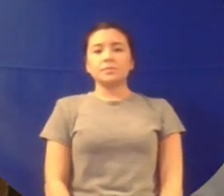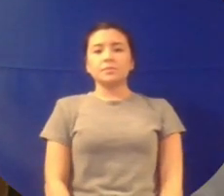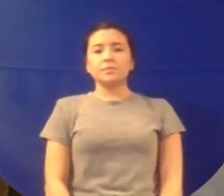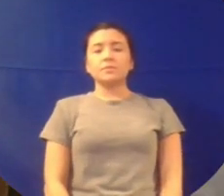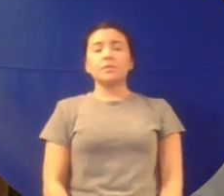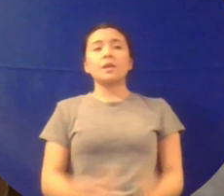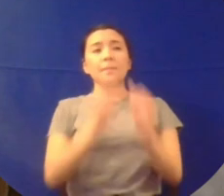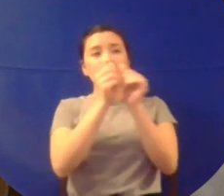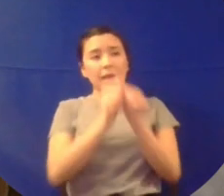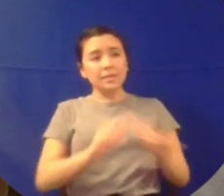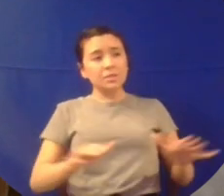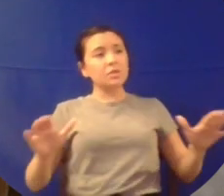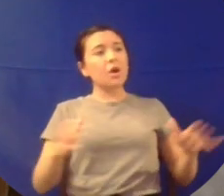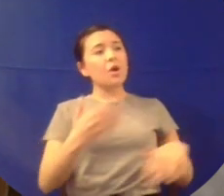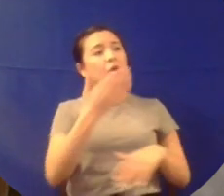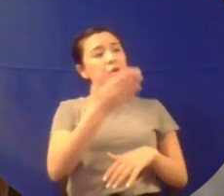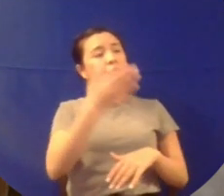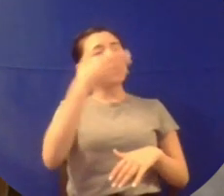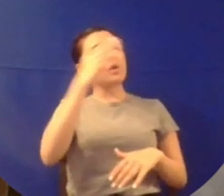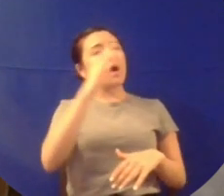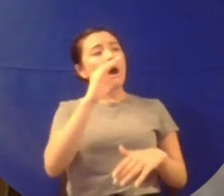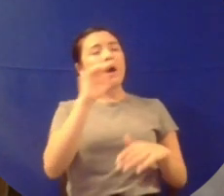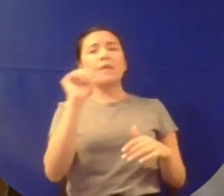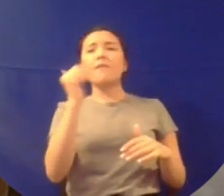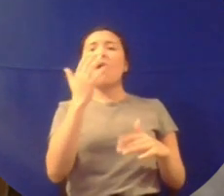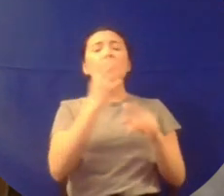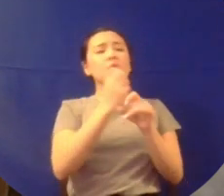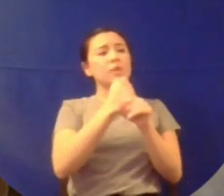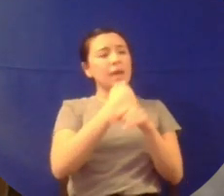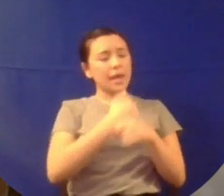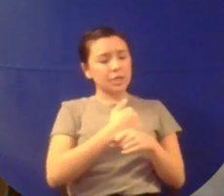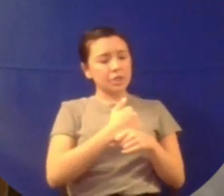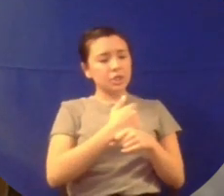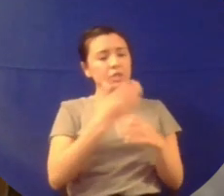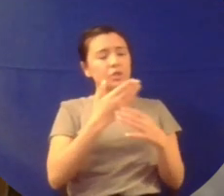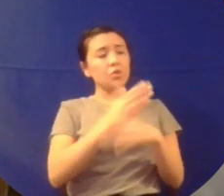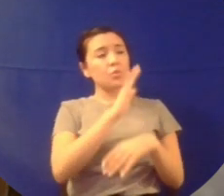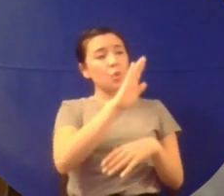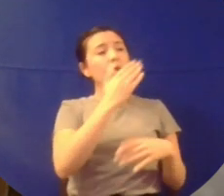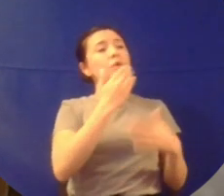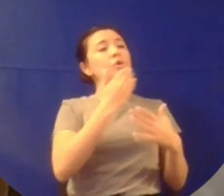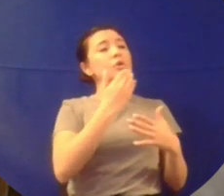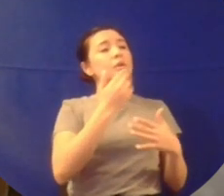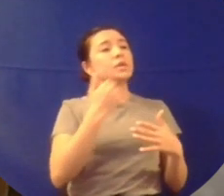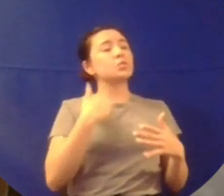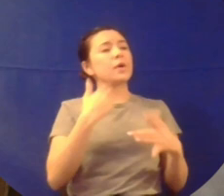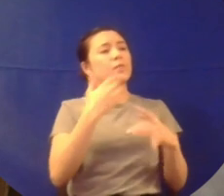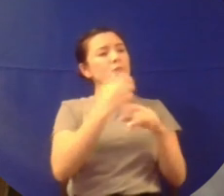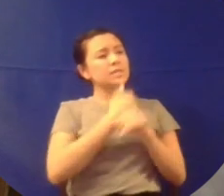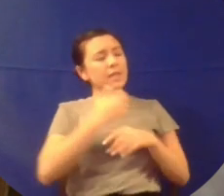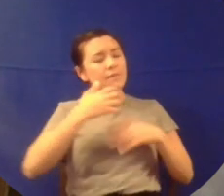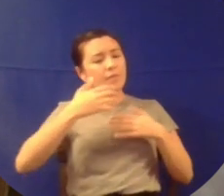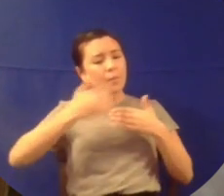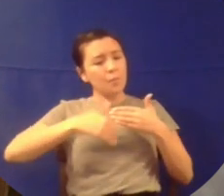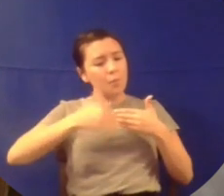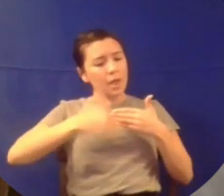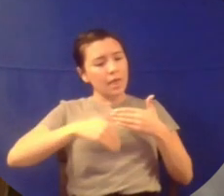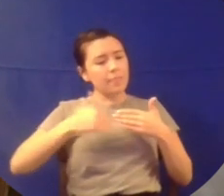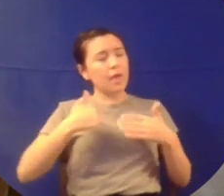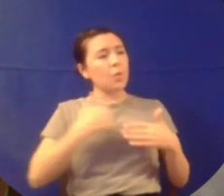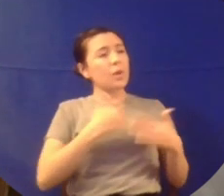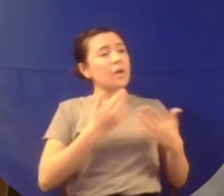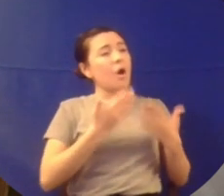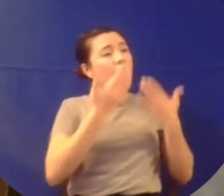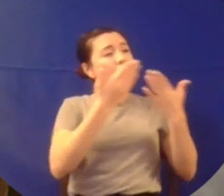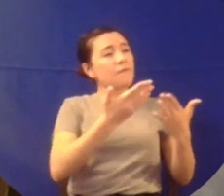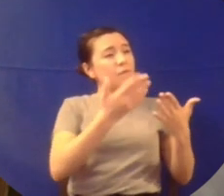Blessed are you, Lord God of all creation. For through your goodness we have received the bread we offer you, fruit of the earth and work